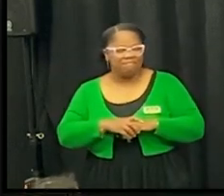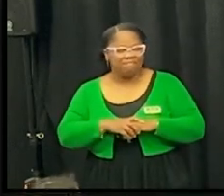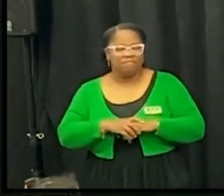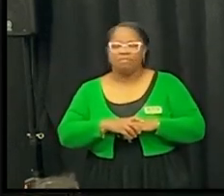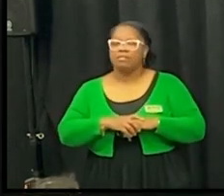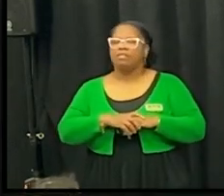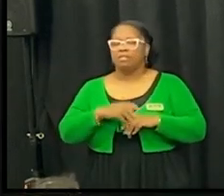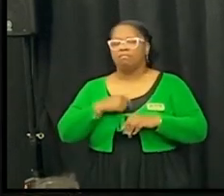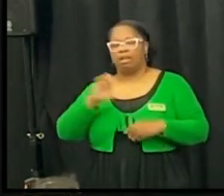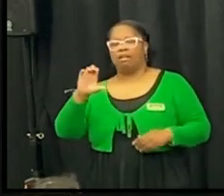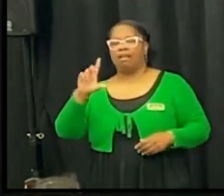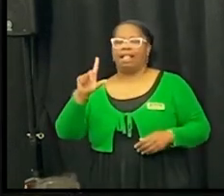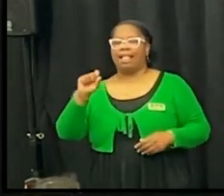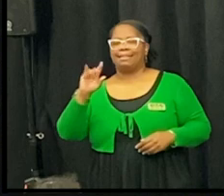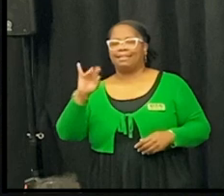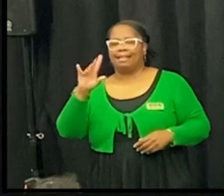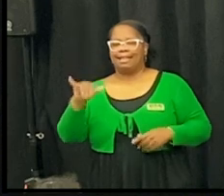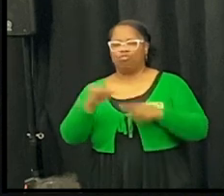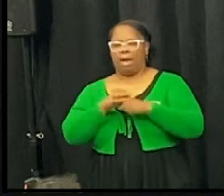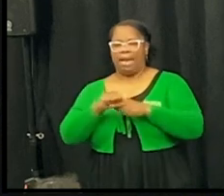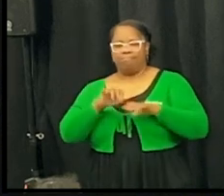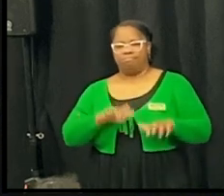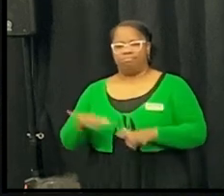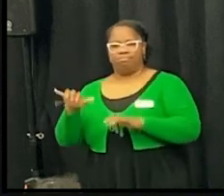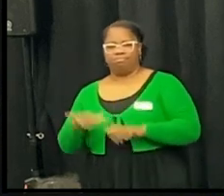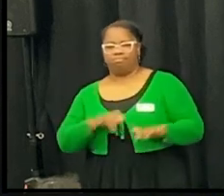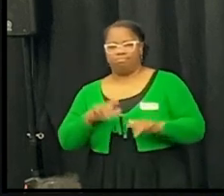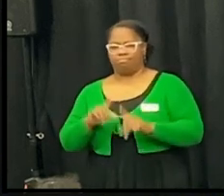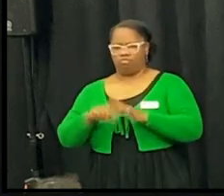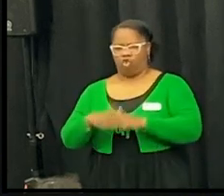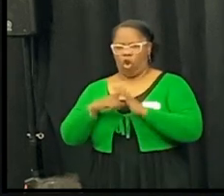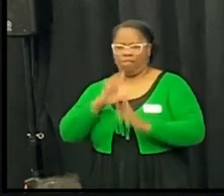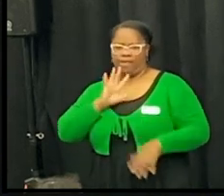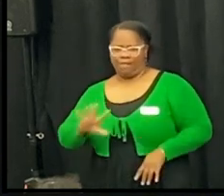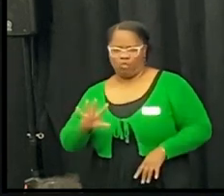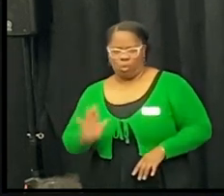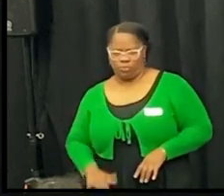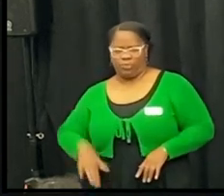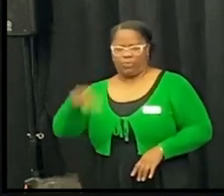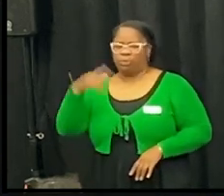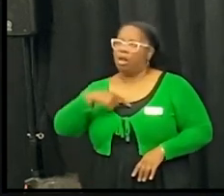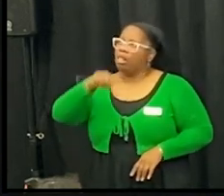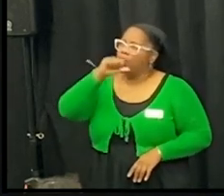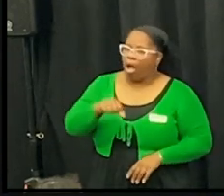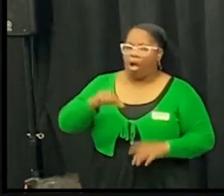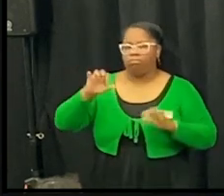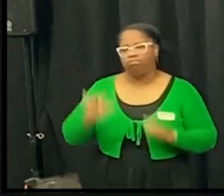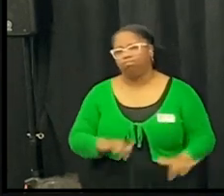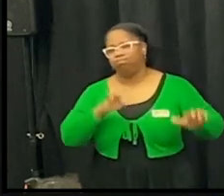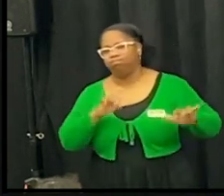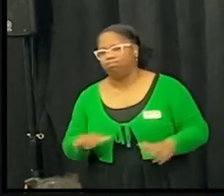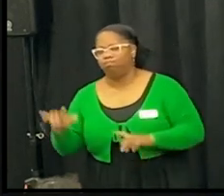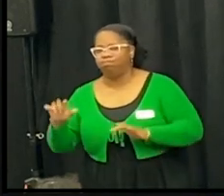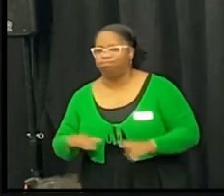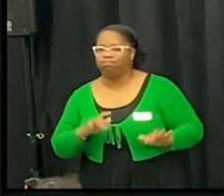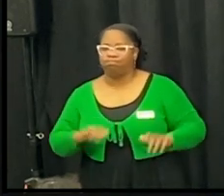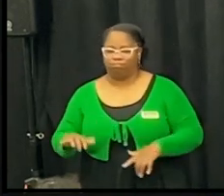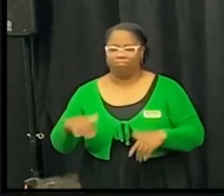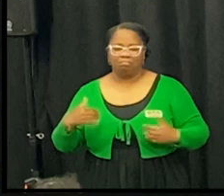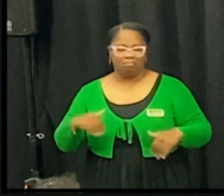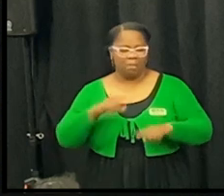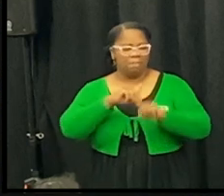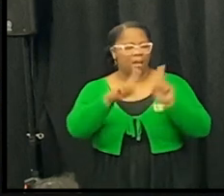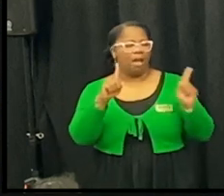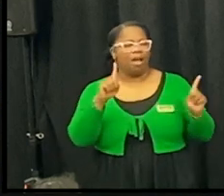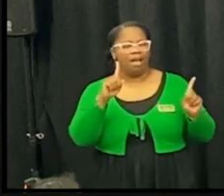I was classically trained in piano when I was 5 years old. And so I love playing the piano, but it was not